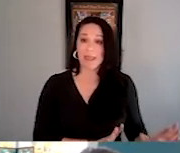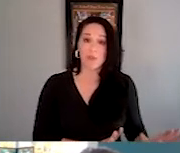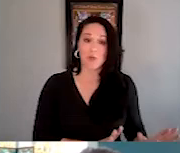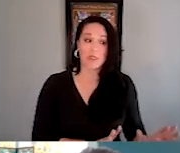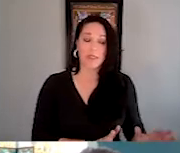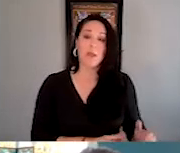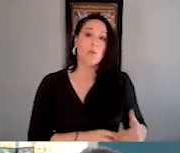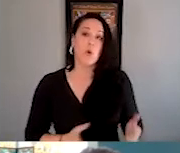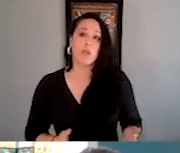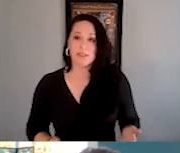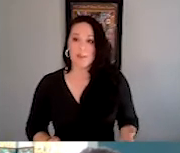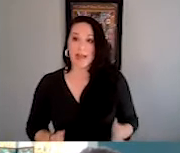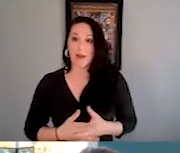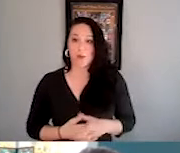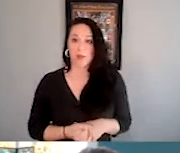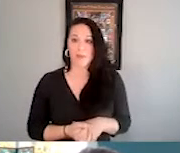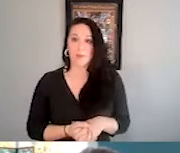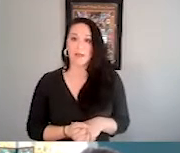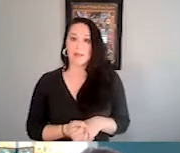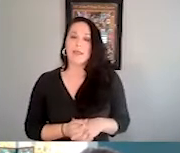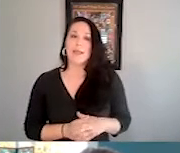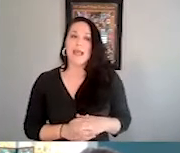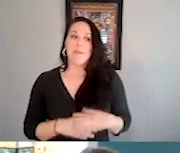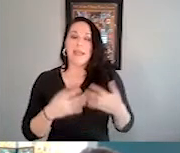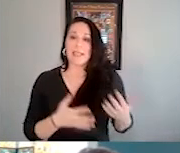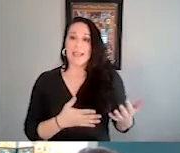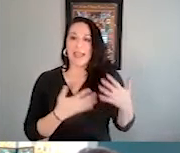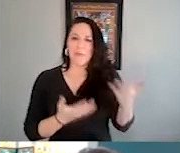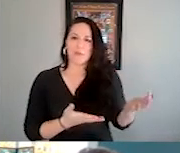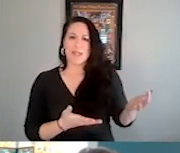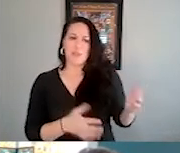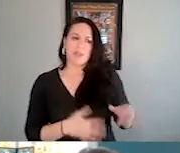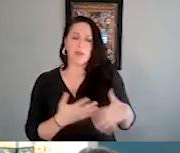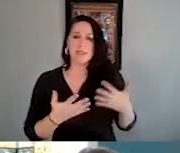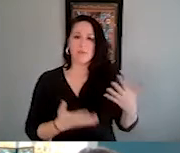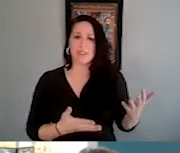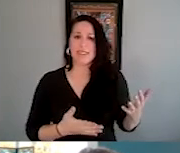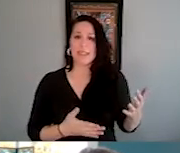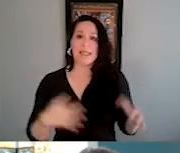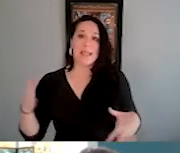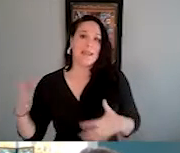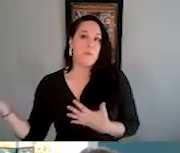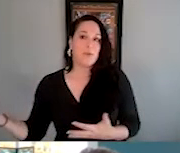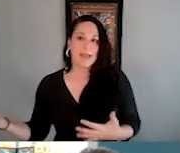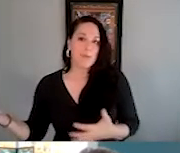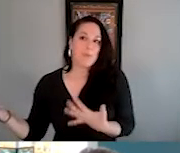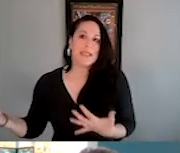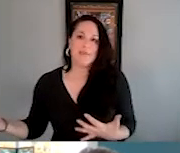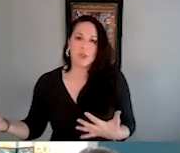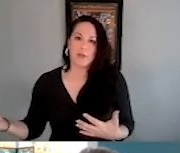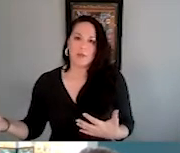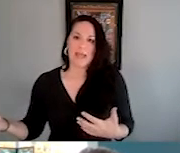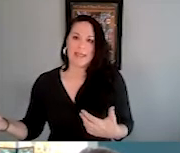had been getting historically was only on tobacco, alcohol, and marijuana. And by saying, hey, we're trying to track trends, we're seeing this, they pulled that